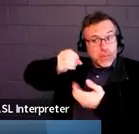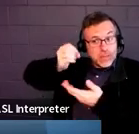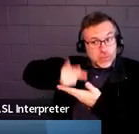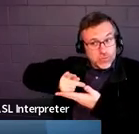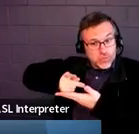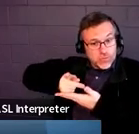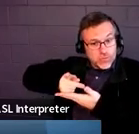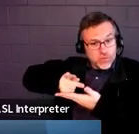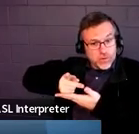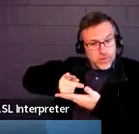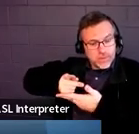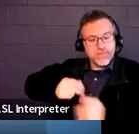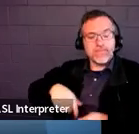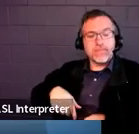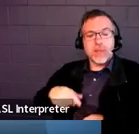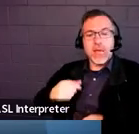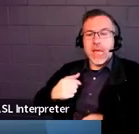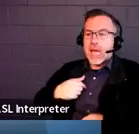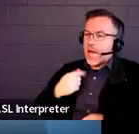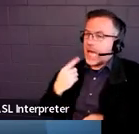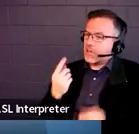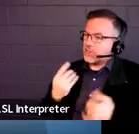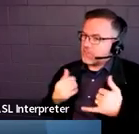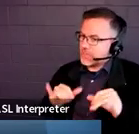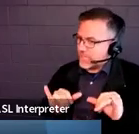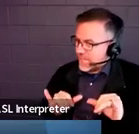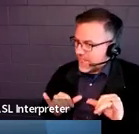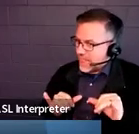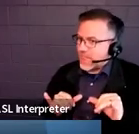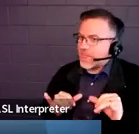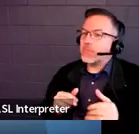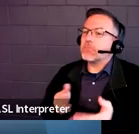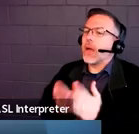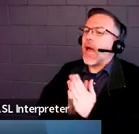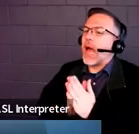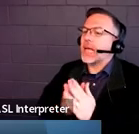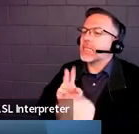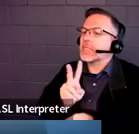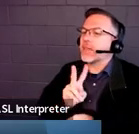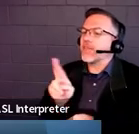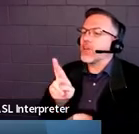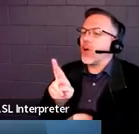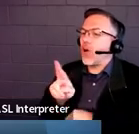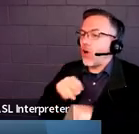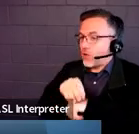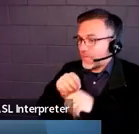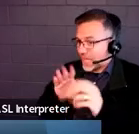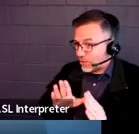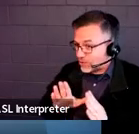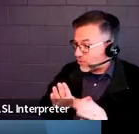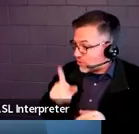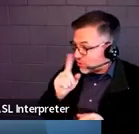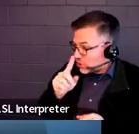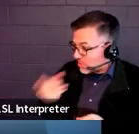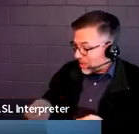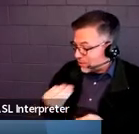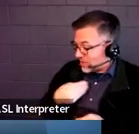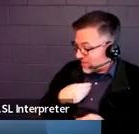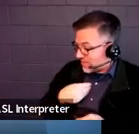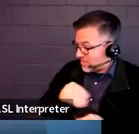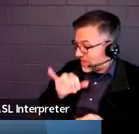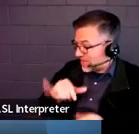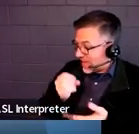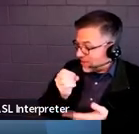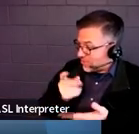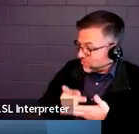I would always err on the side of caution. I would ask my VR counselors for that consent form, if they still use that consent